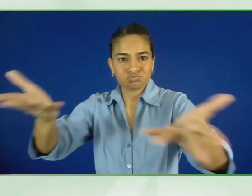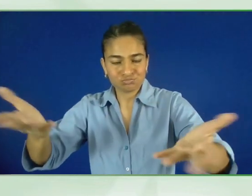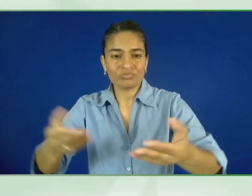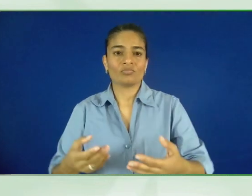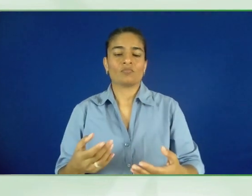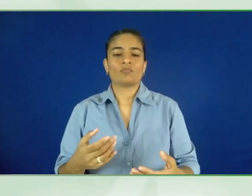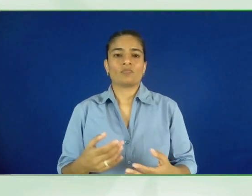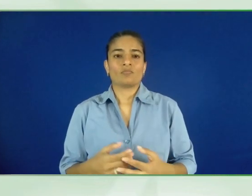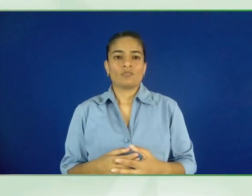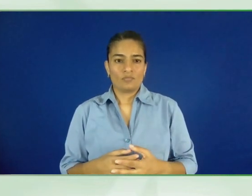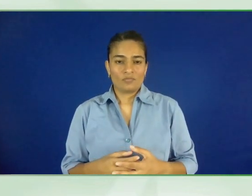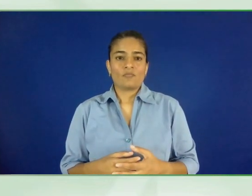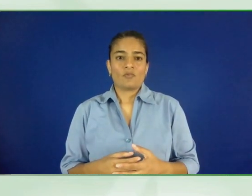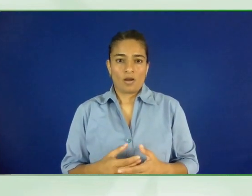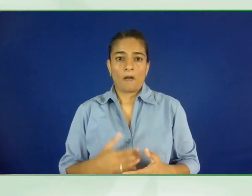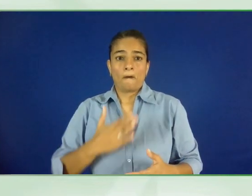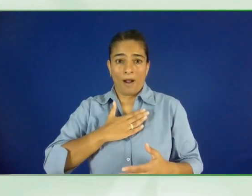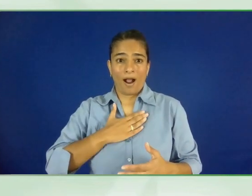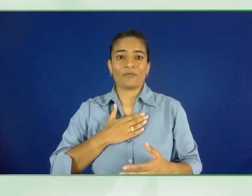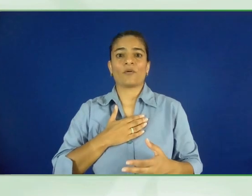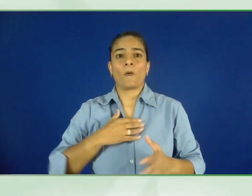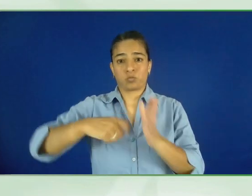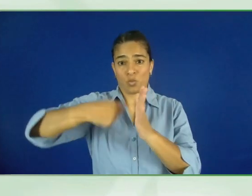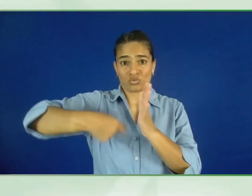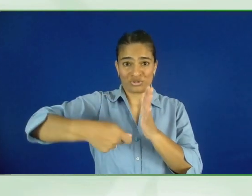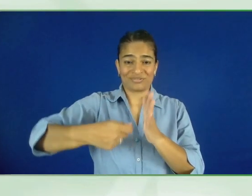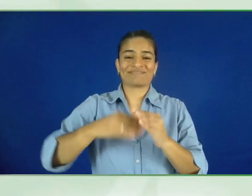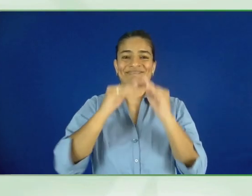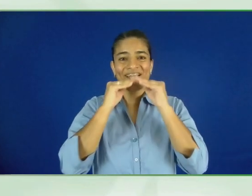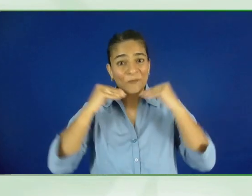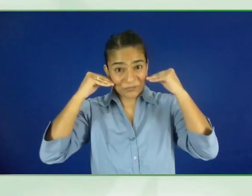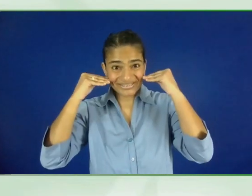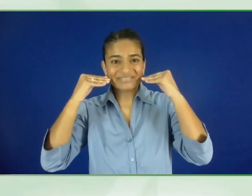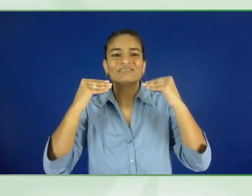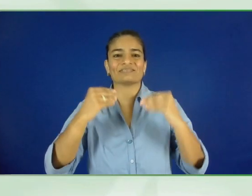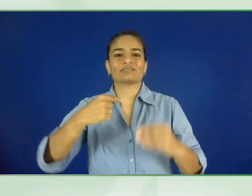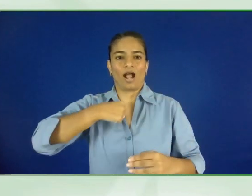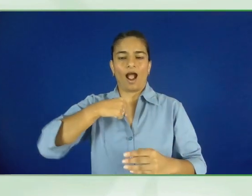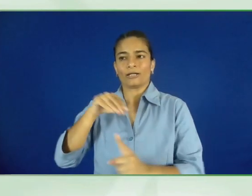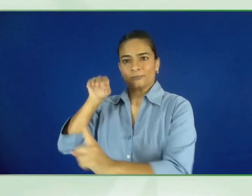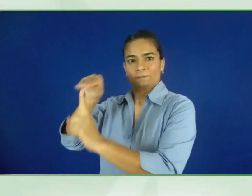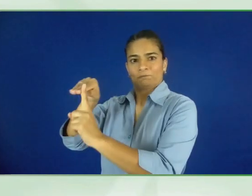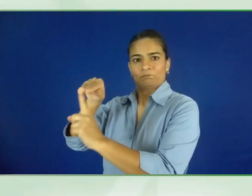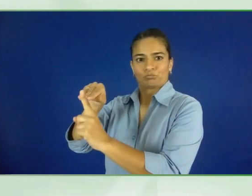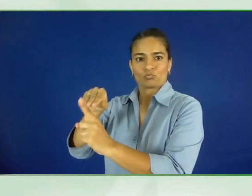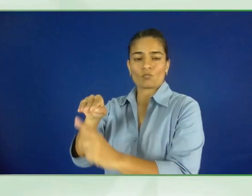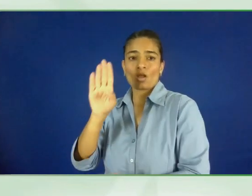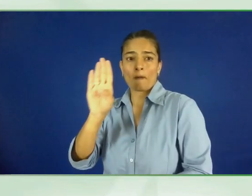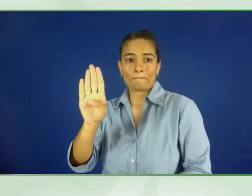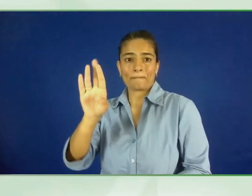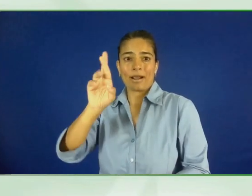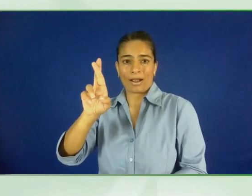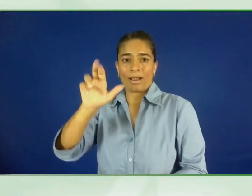happiness project, I've asked Brian Eno, Angela